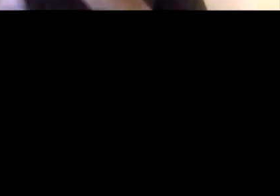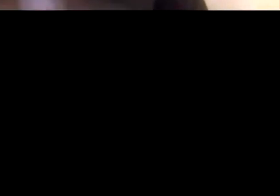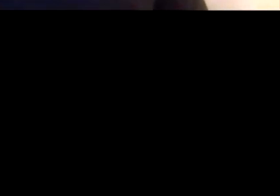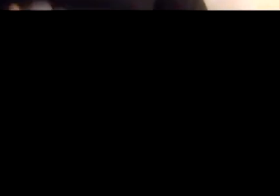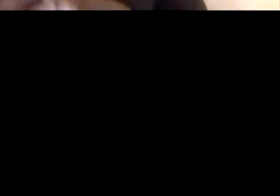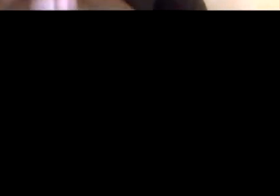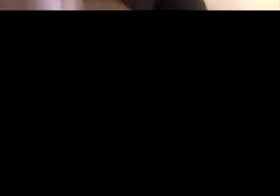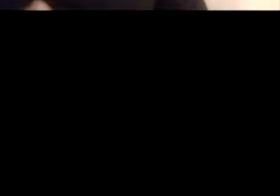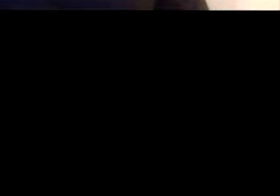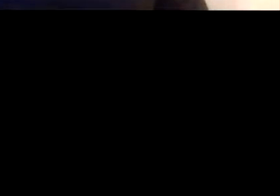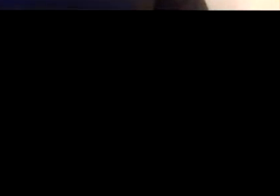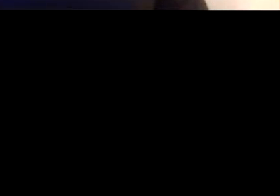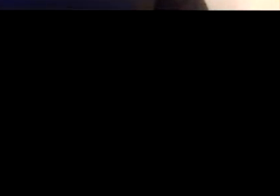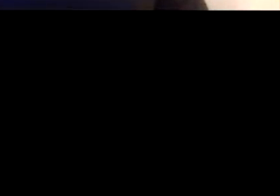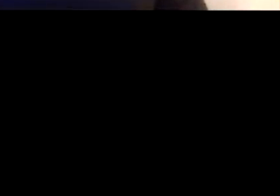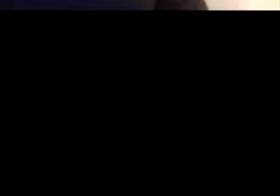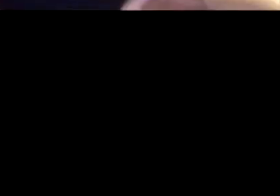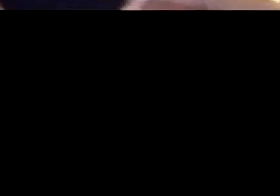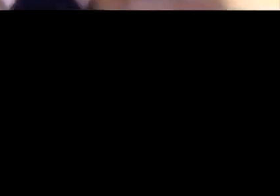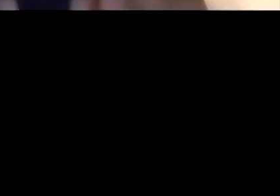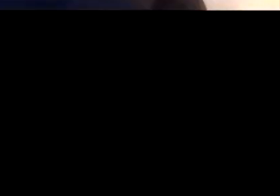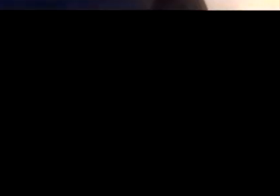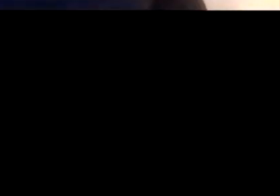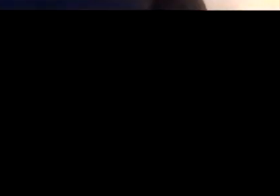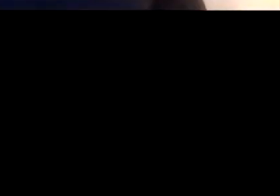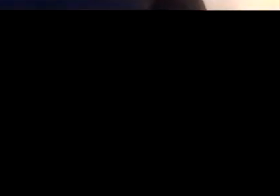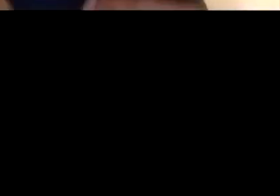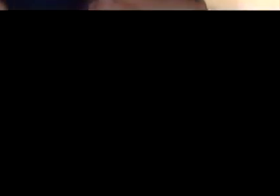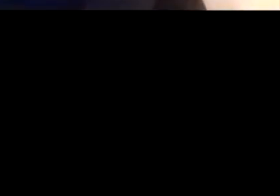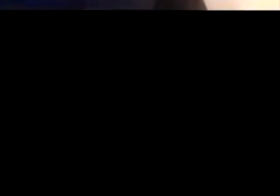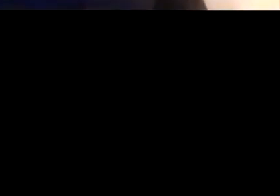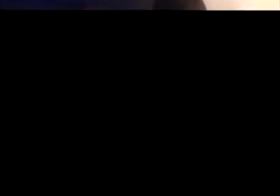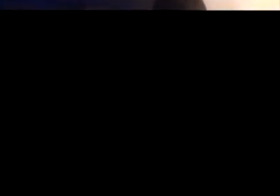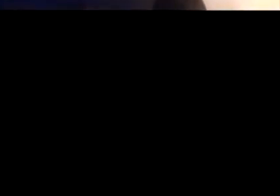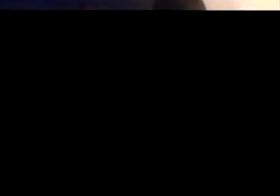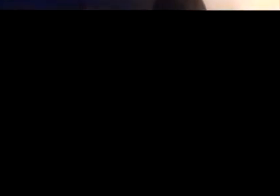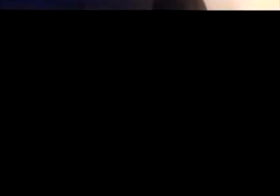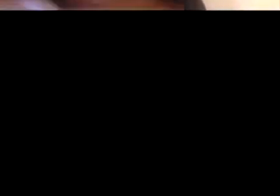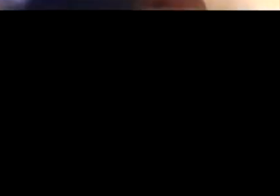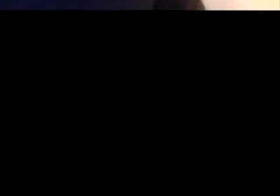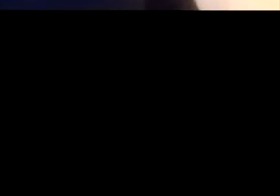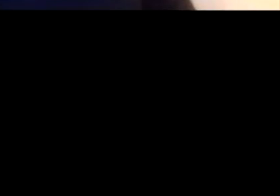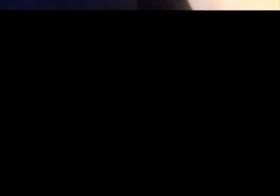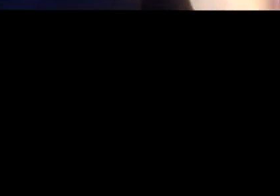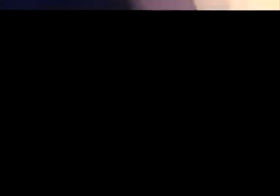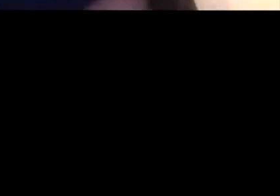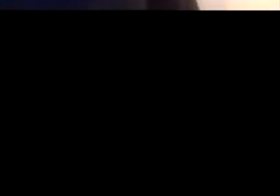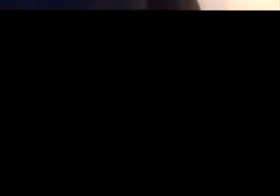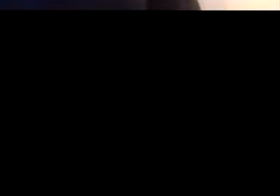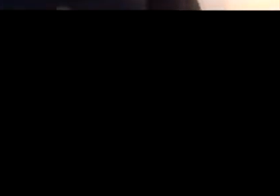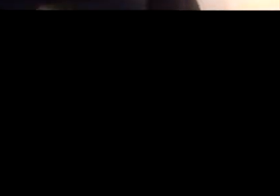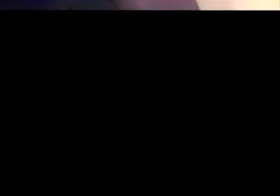an opportunity to hear directly from the campaign about the initiative, what it intends to do, dispel any